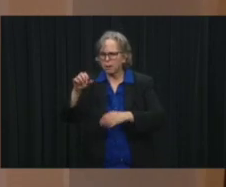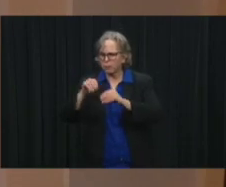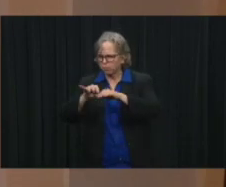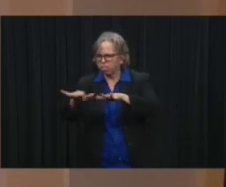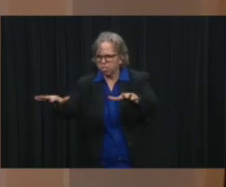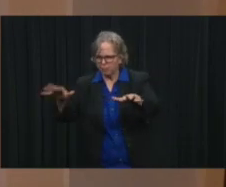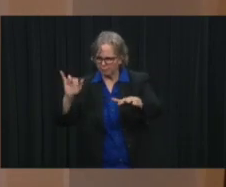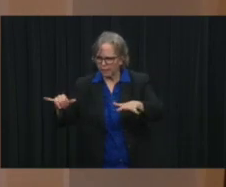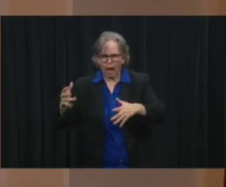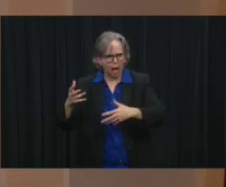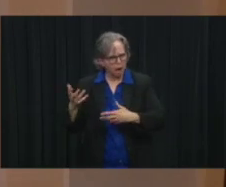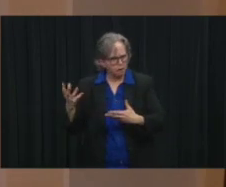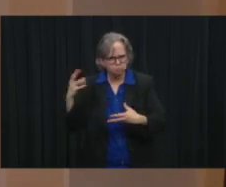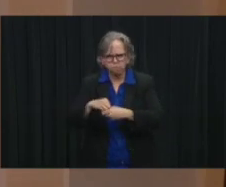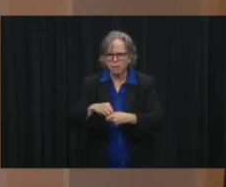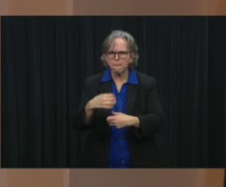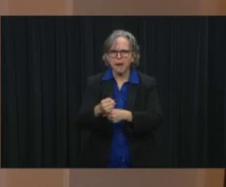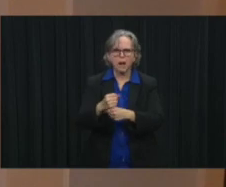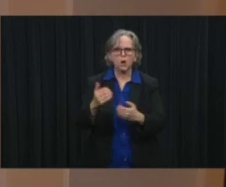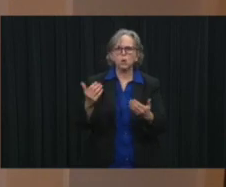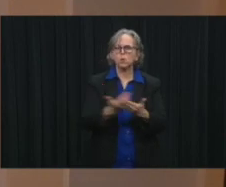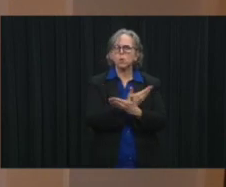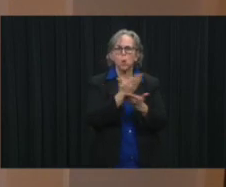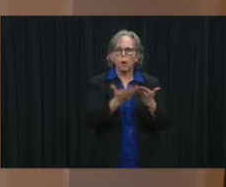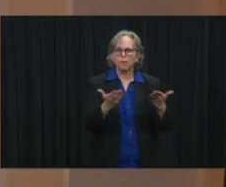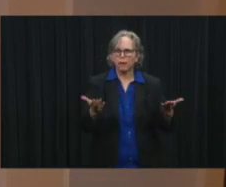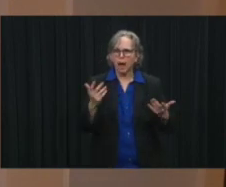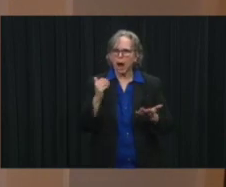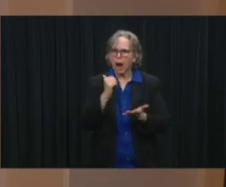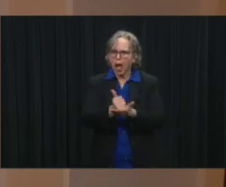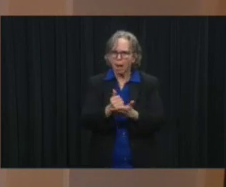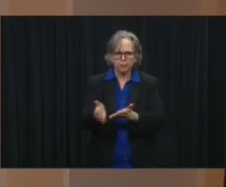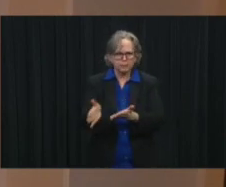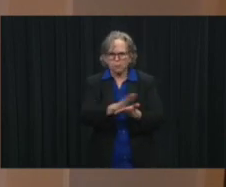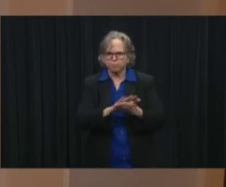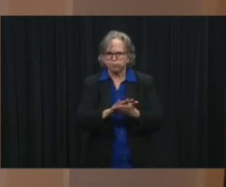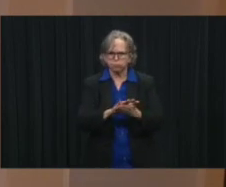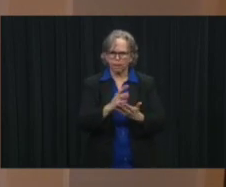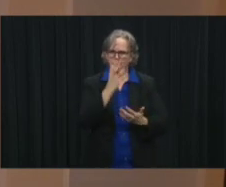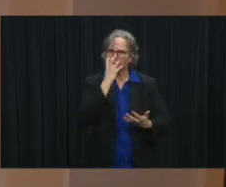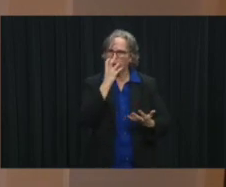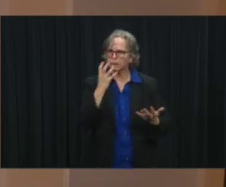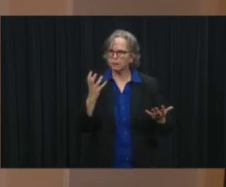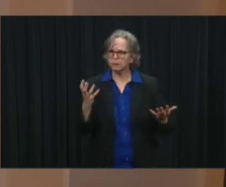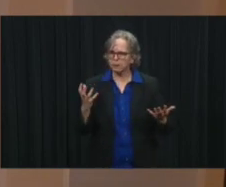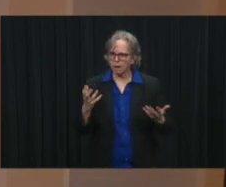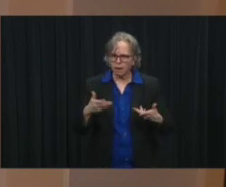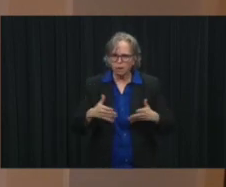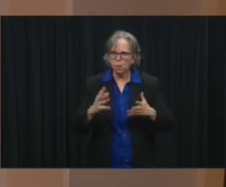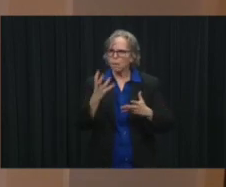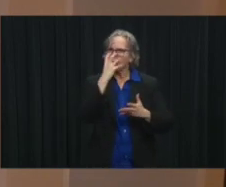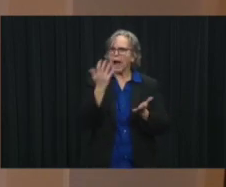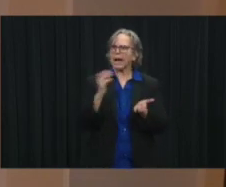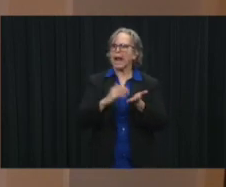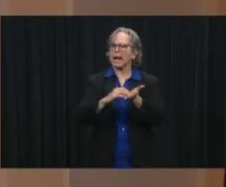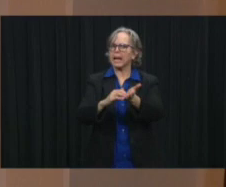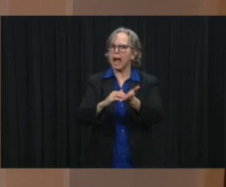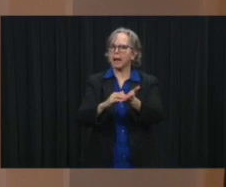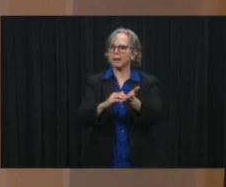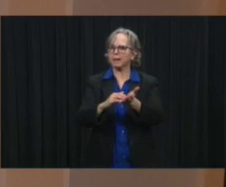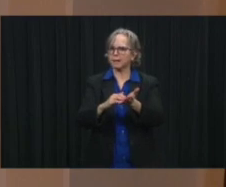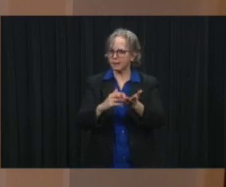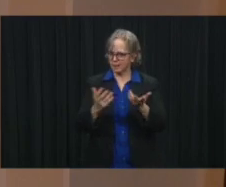devices that will help sterilize masks and help allow those masks to be reused in both hospital and